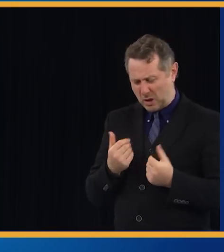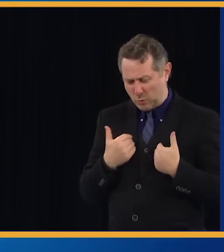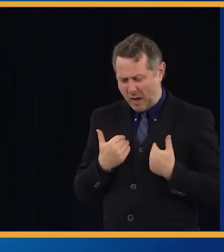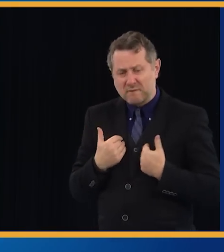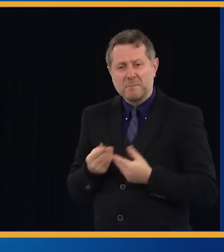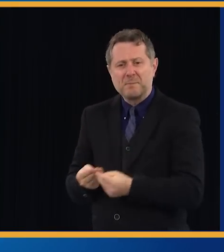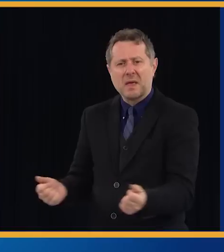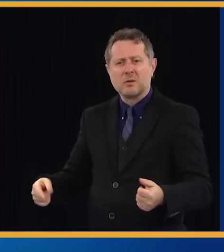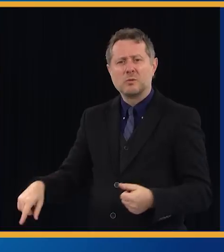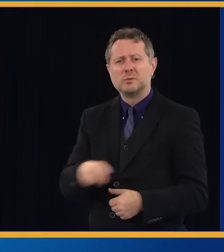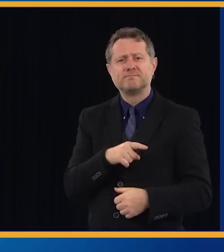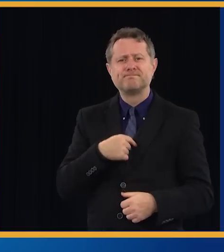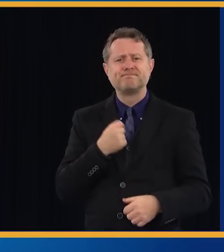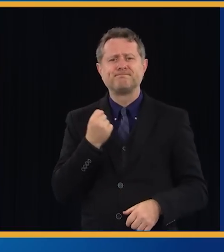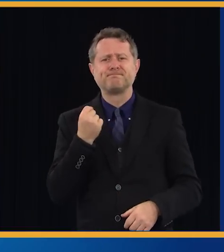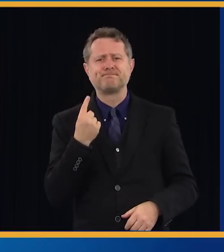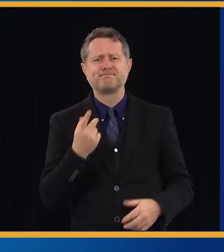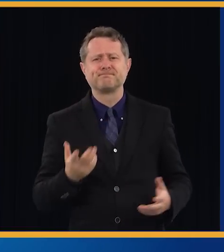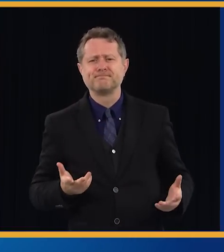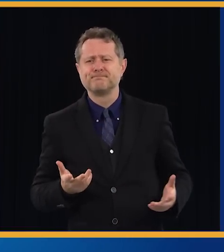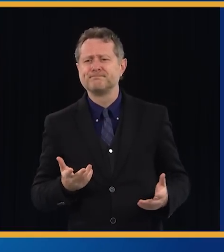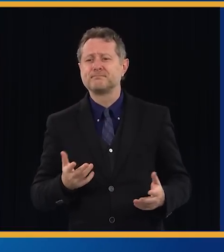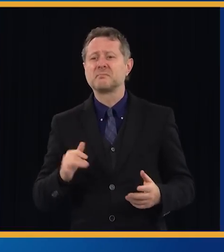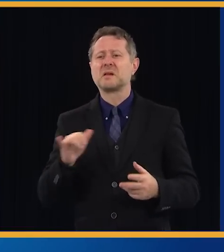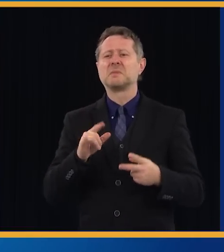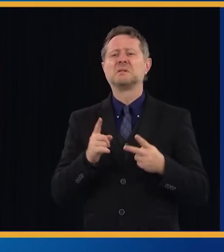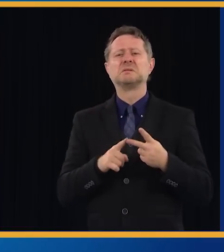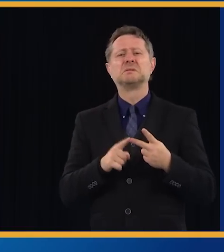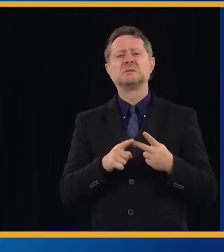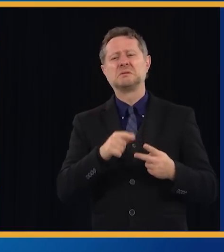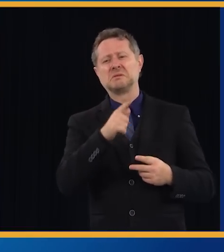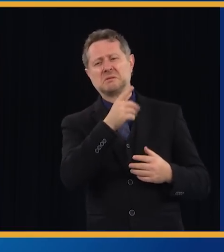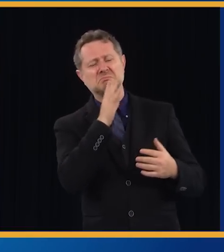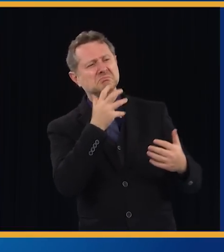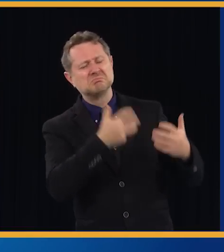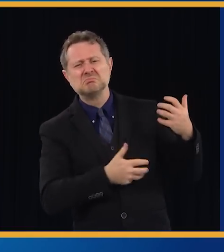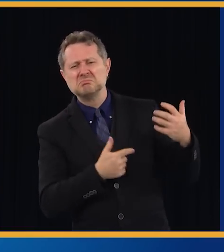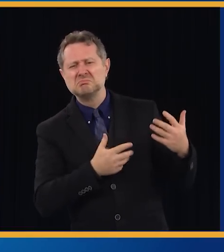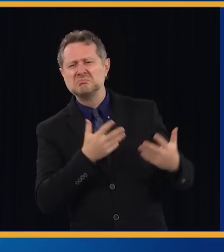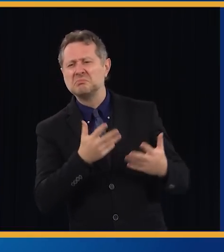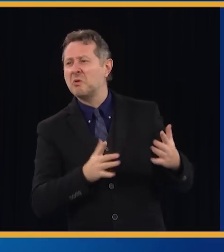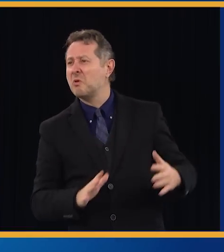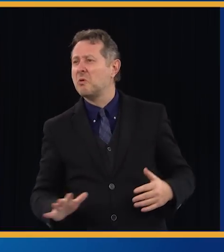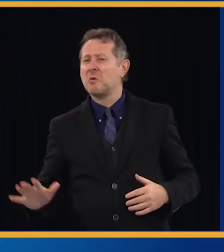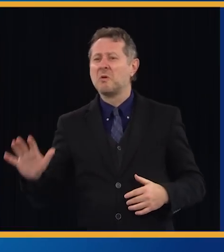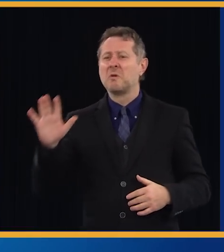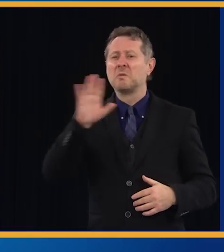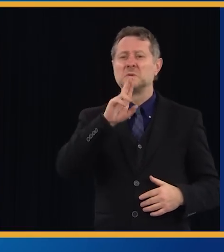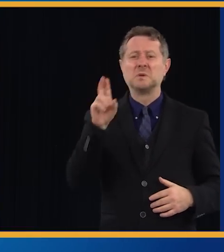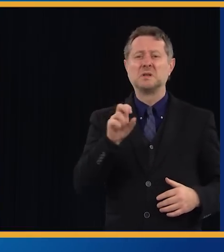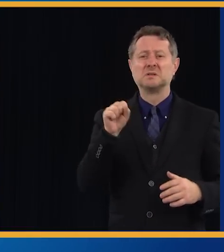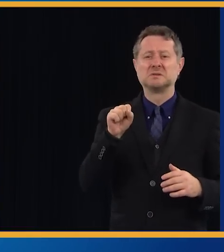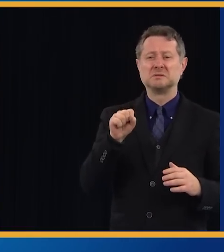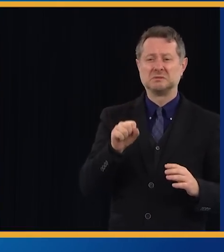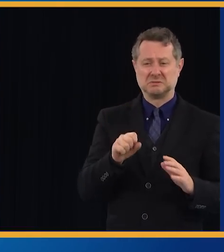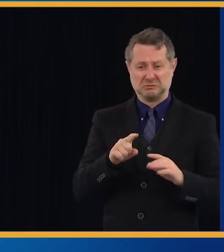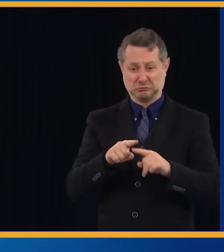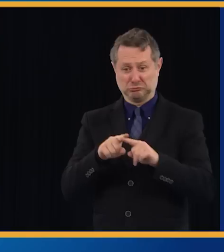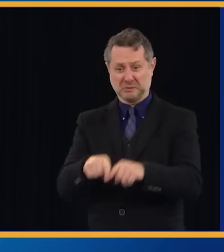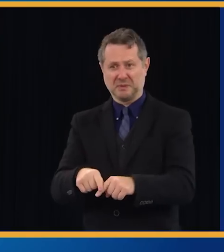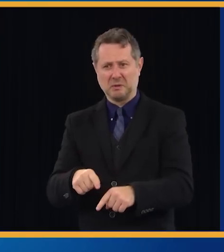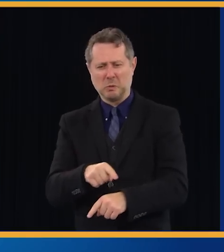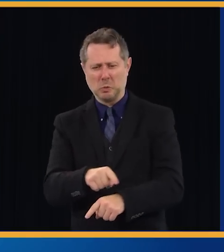to me. Also makes no sense that the entire nation is dependent on what the governors do to reopen.